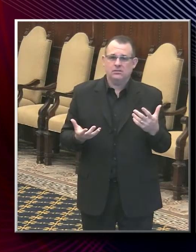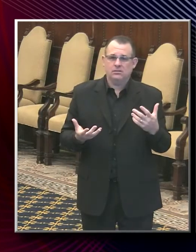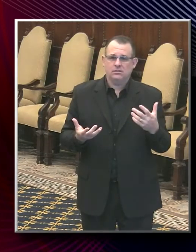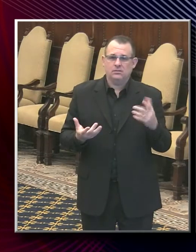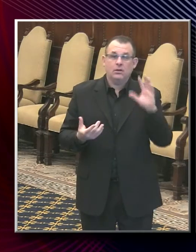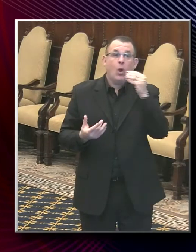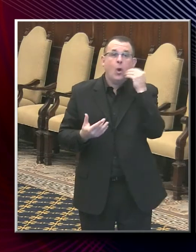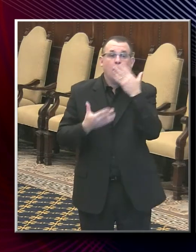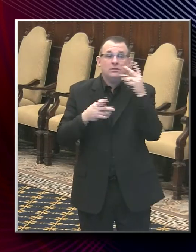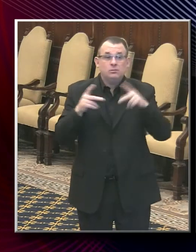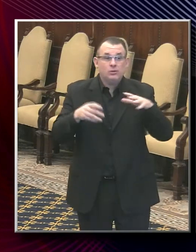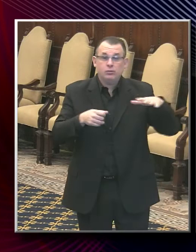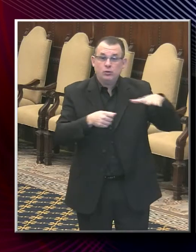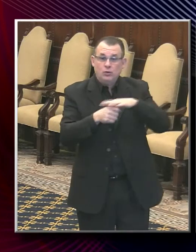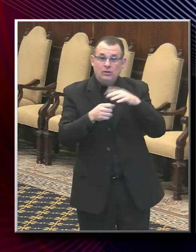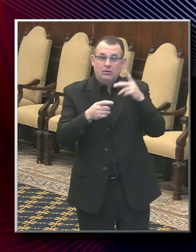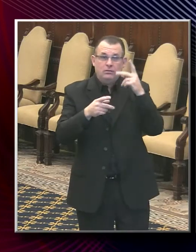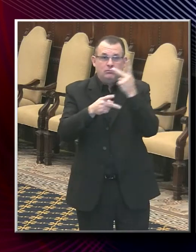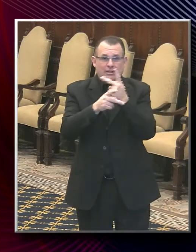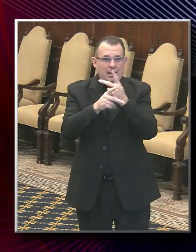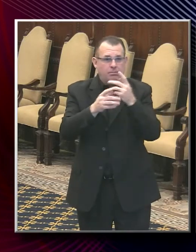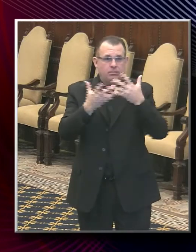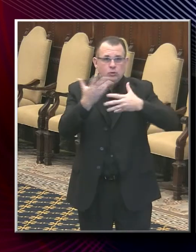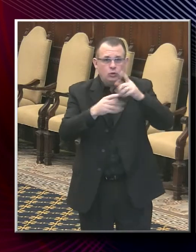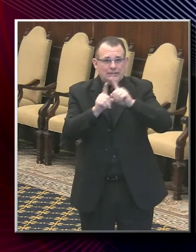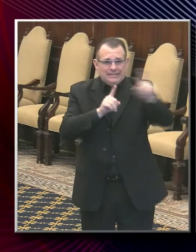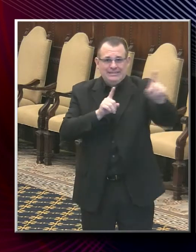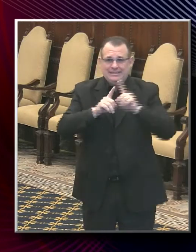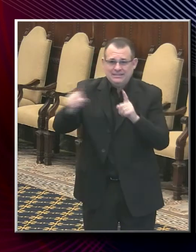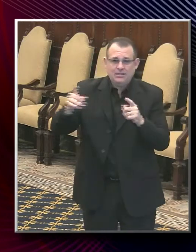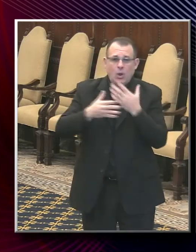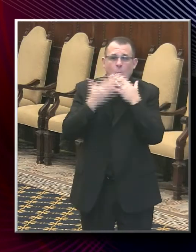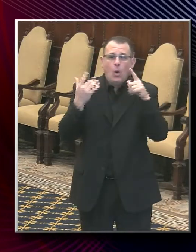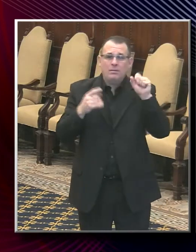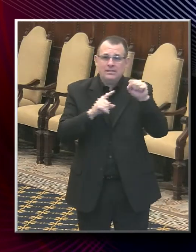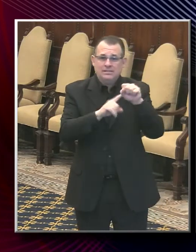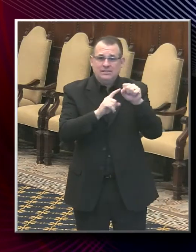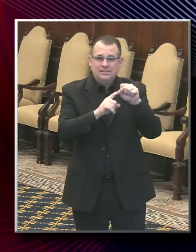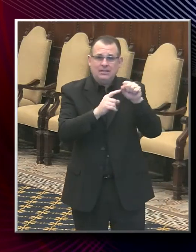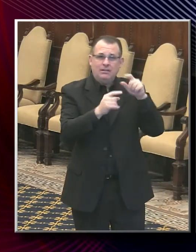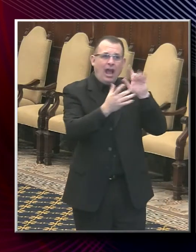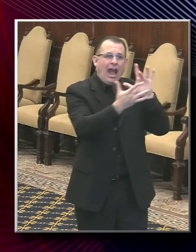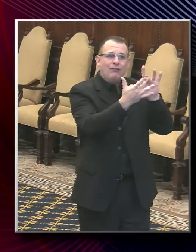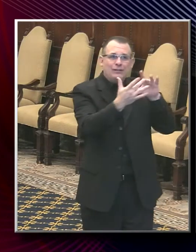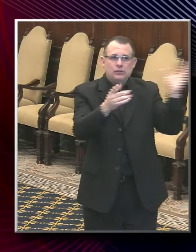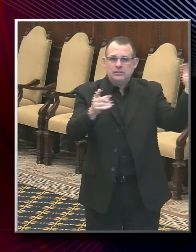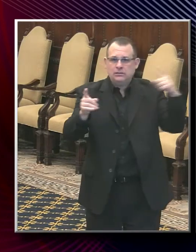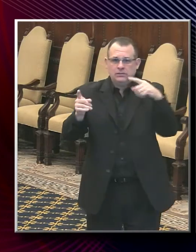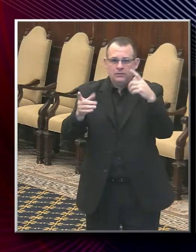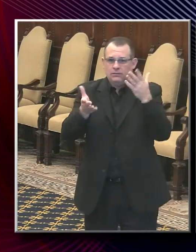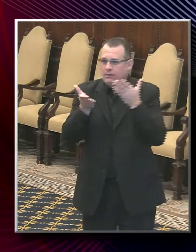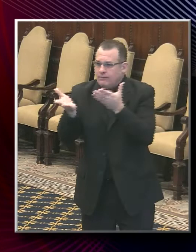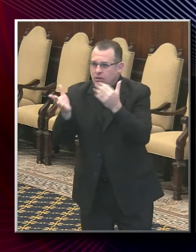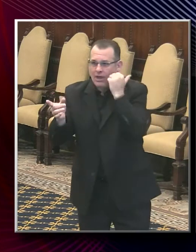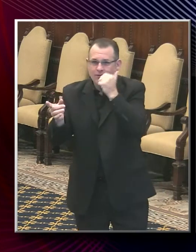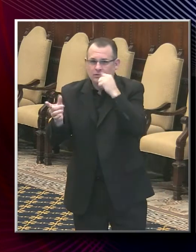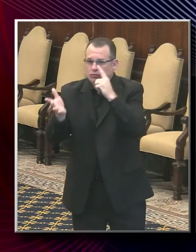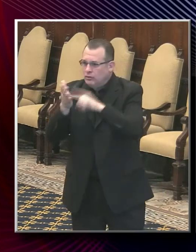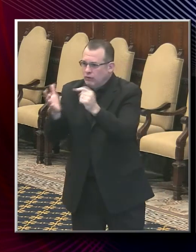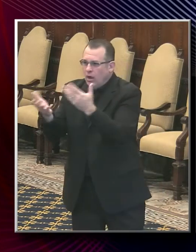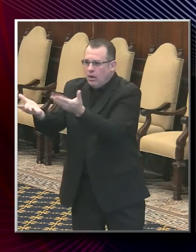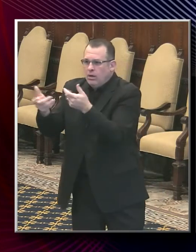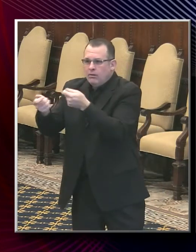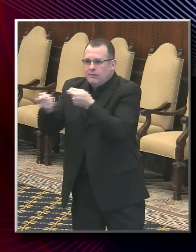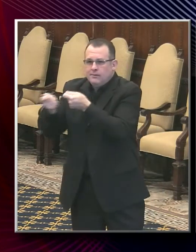are maintaining social distance. Homeless outreach is there on a regular basis to try and encourage those individuals to get into